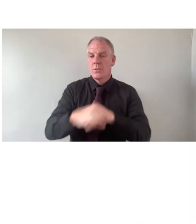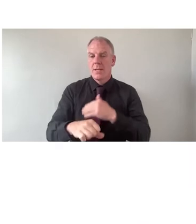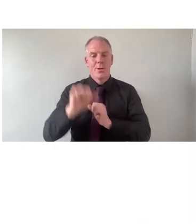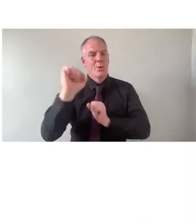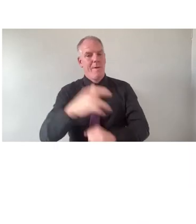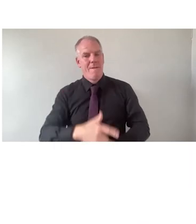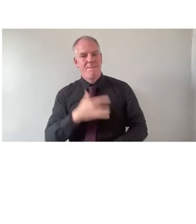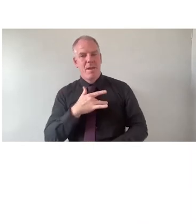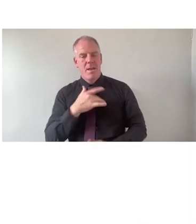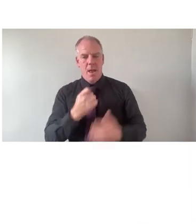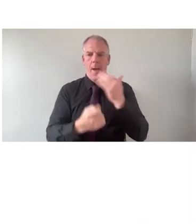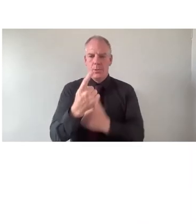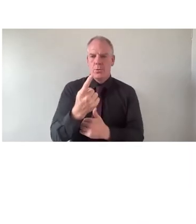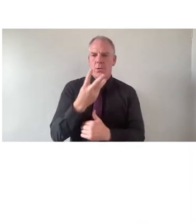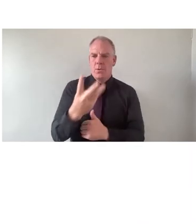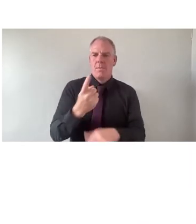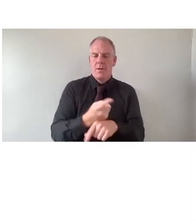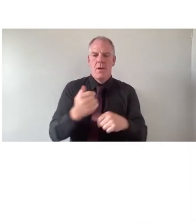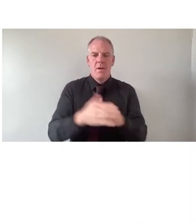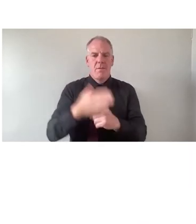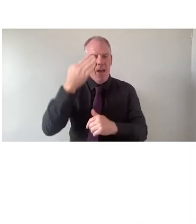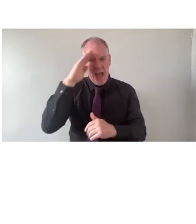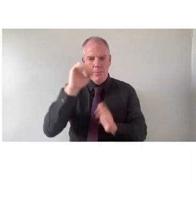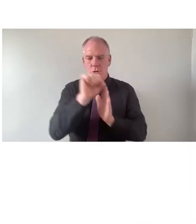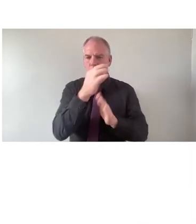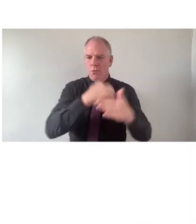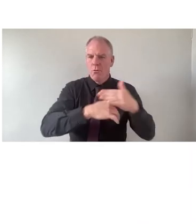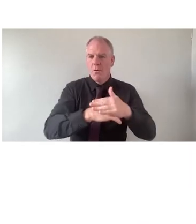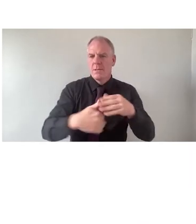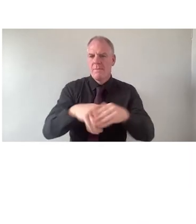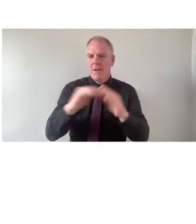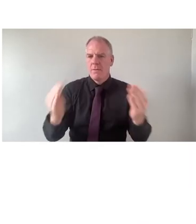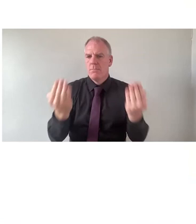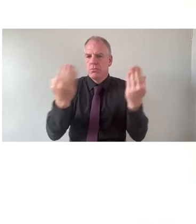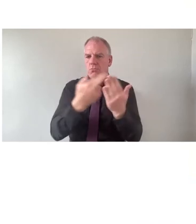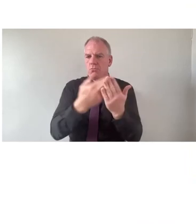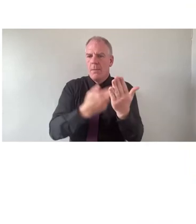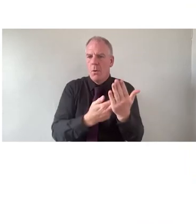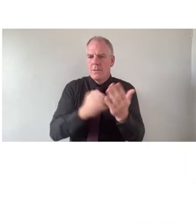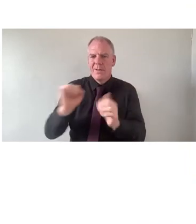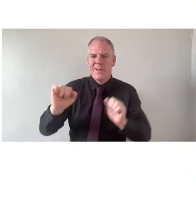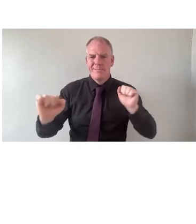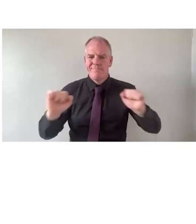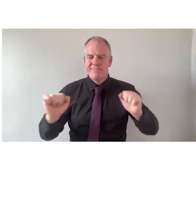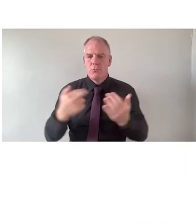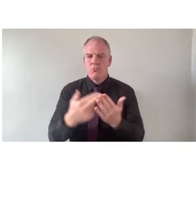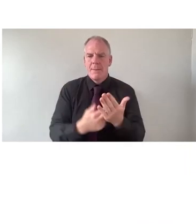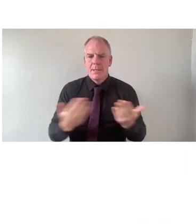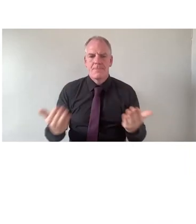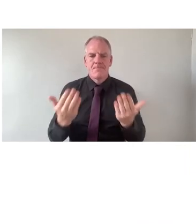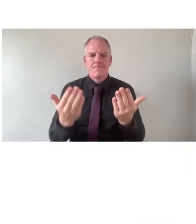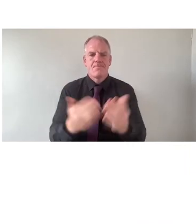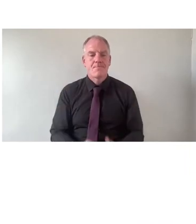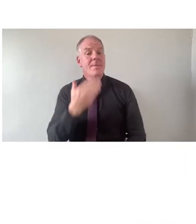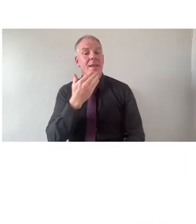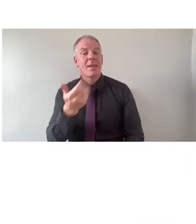see opportunities for the Irish state in these two reports and their recommendations. Thank you so much, Aideen, and it's